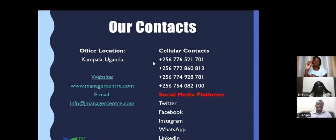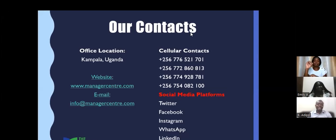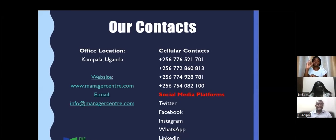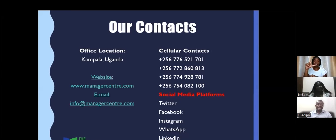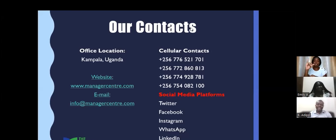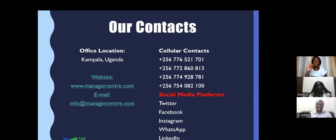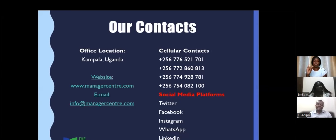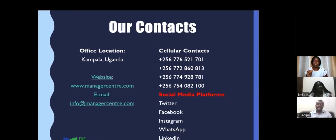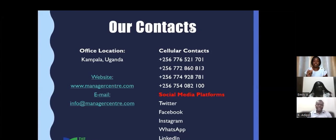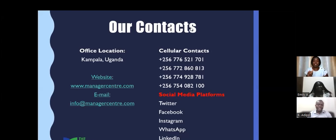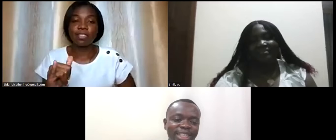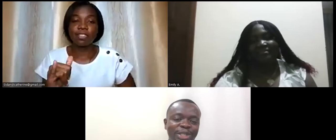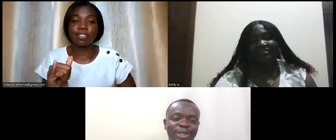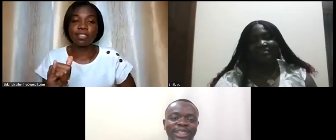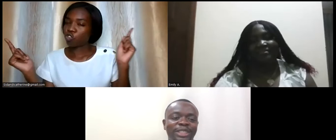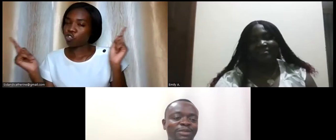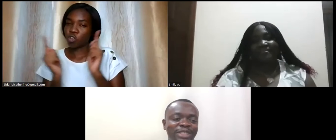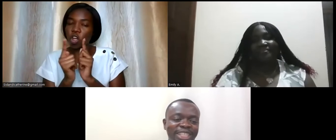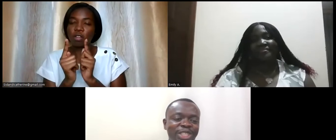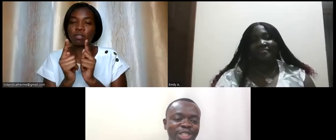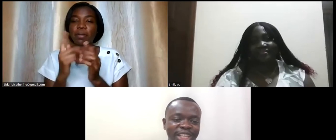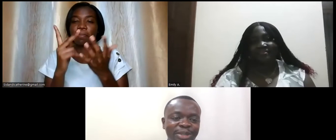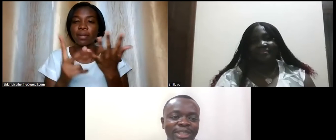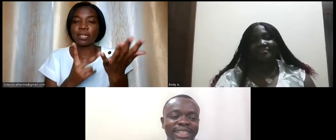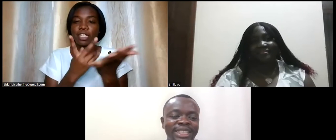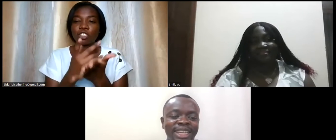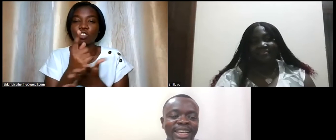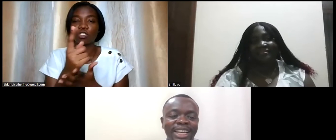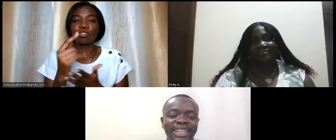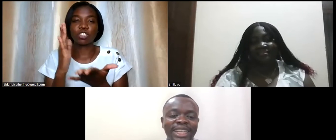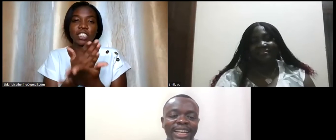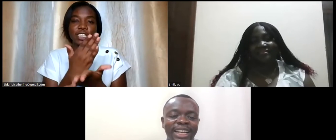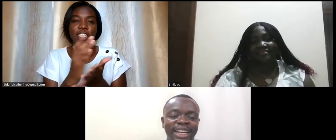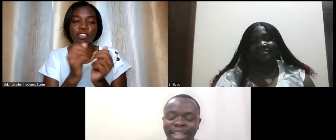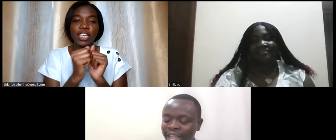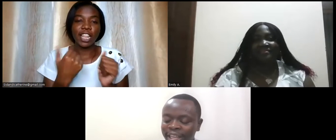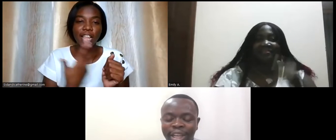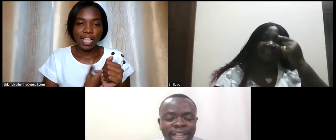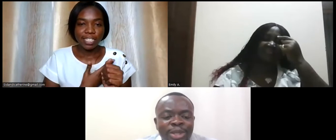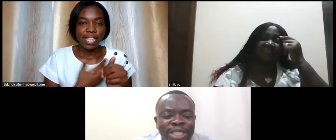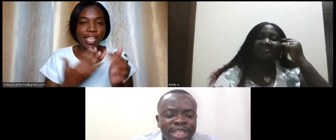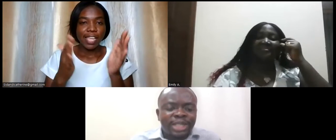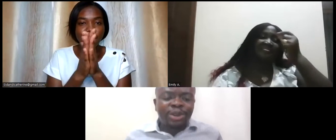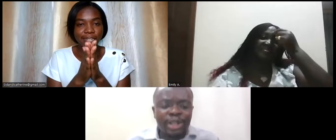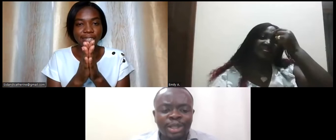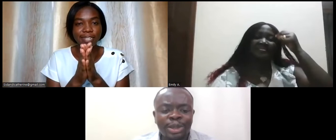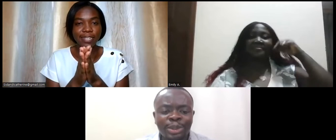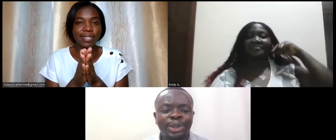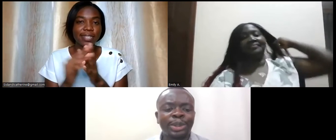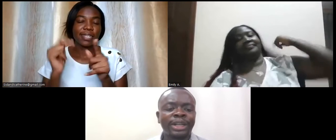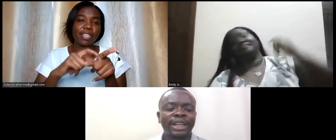precise presentation that you've just shared with us. And as you are just